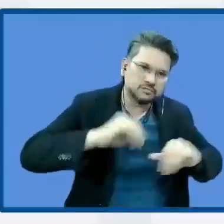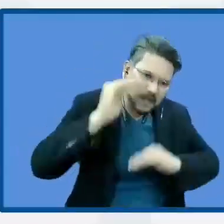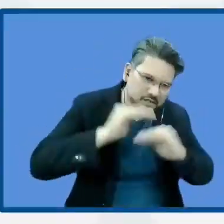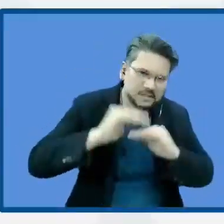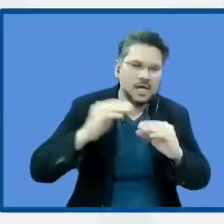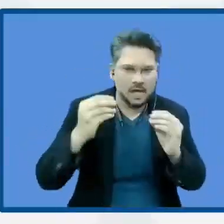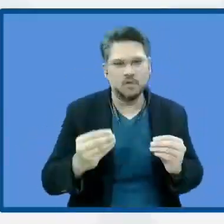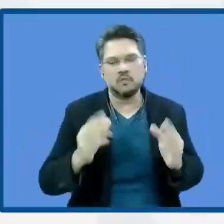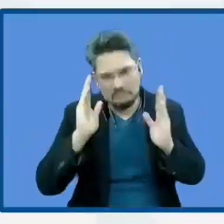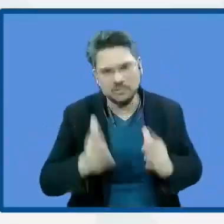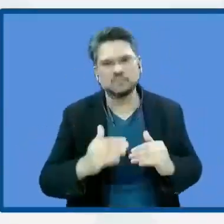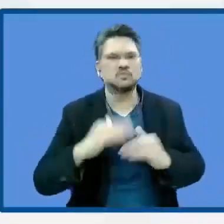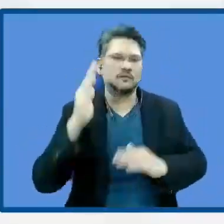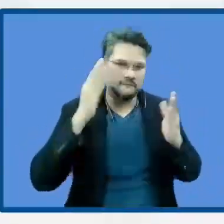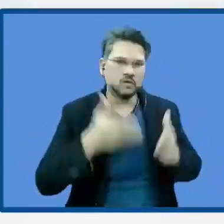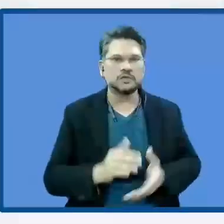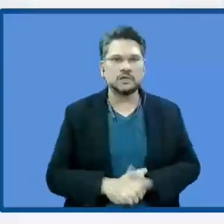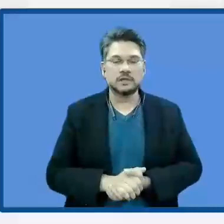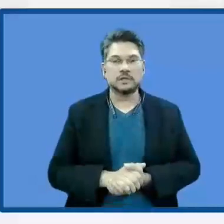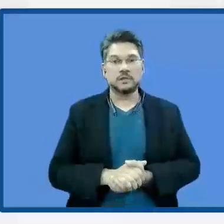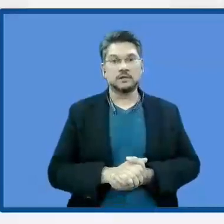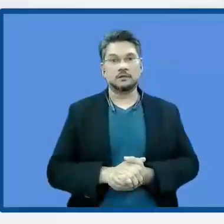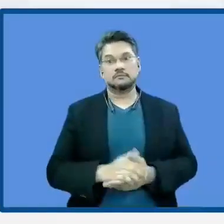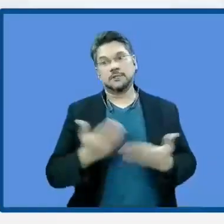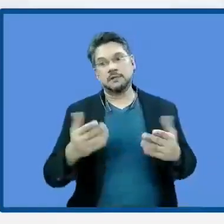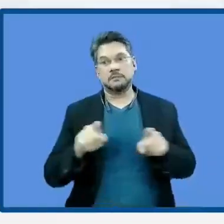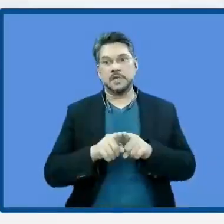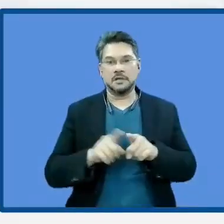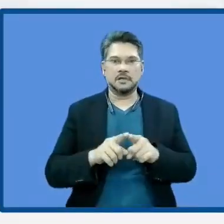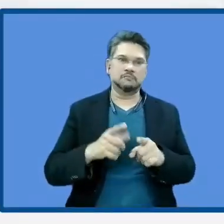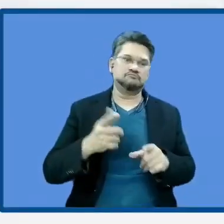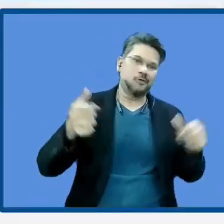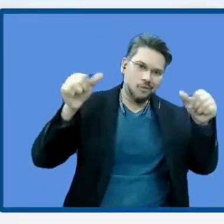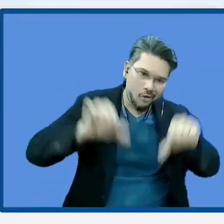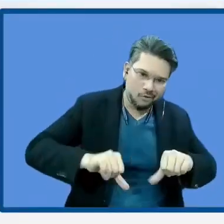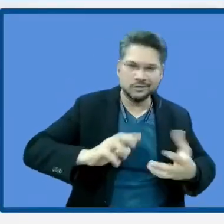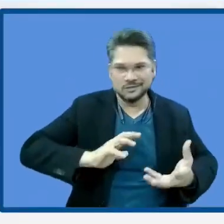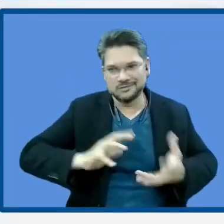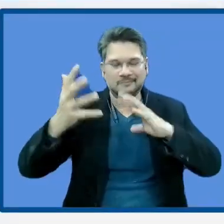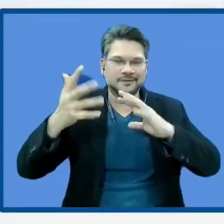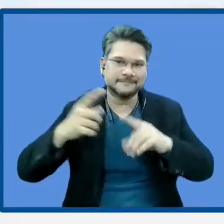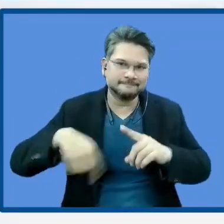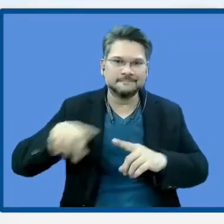countries. Finally, losses and damages, the impact is really taking the best of us.